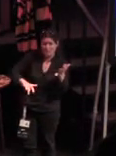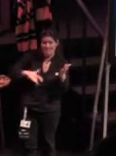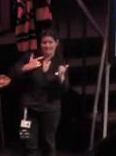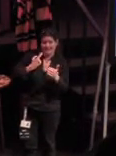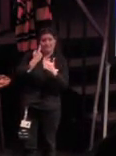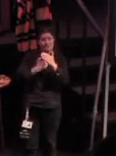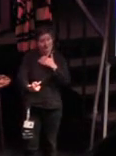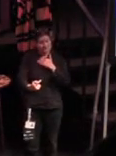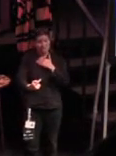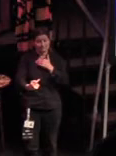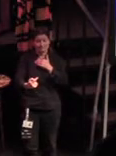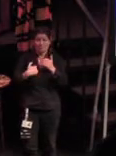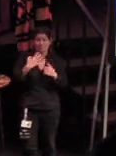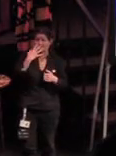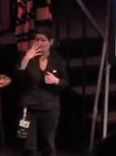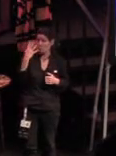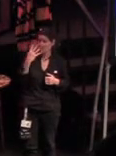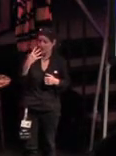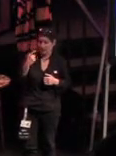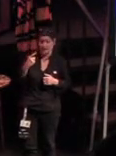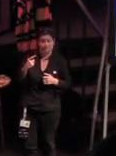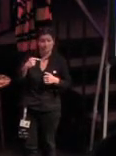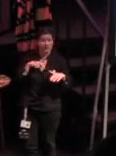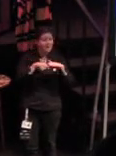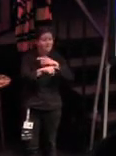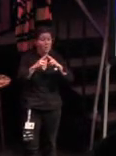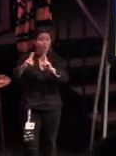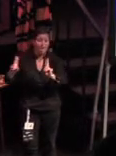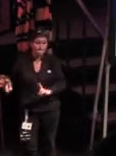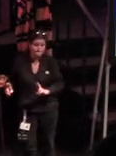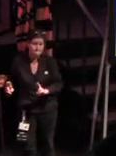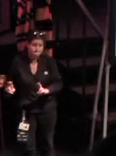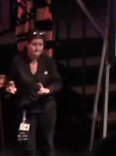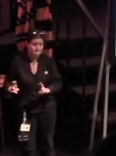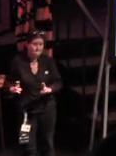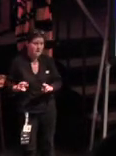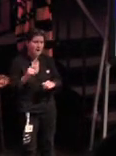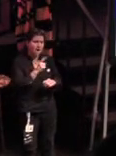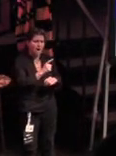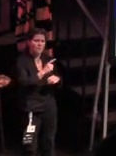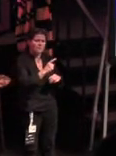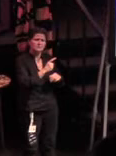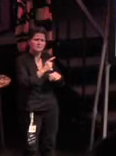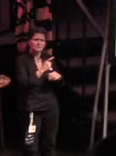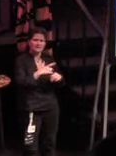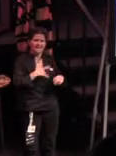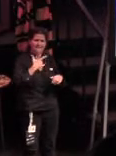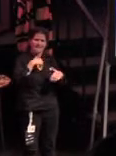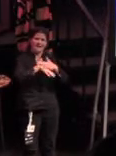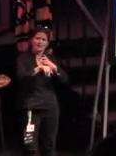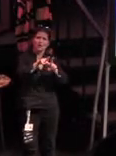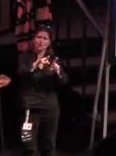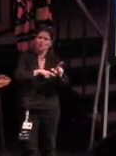actually left home when I was 14. And at this point, I'd moved into the youth hostel systems